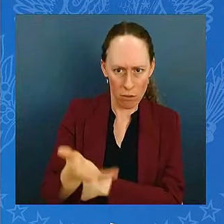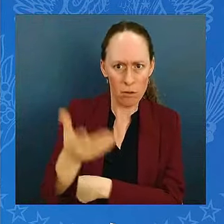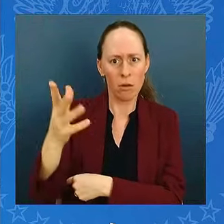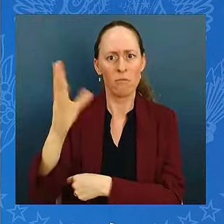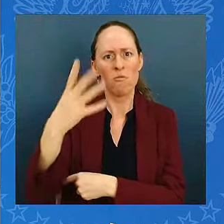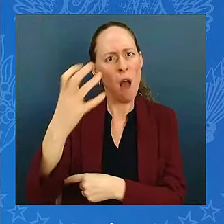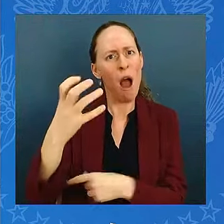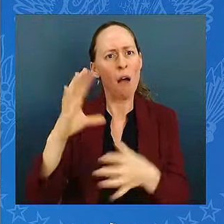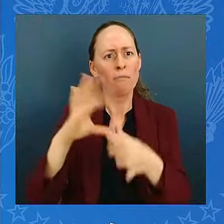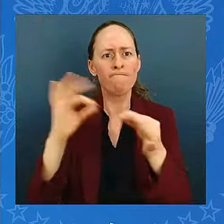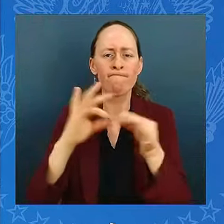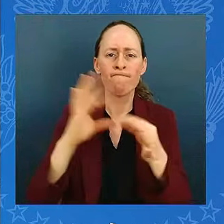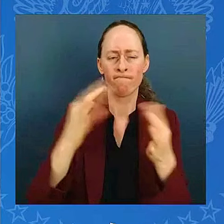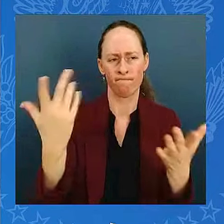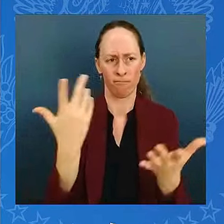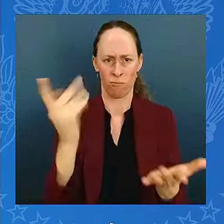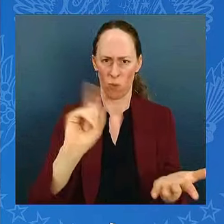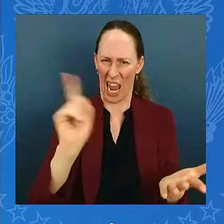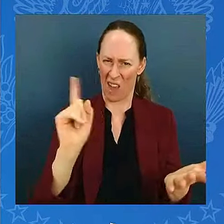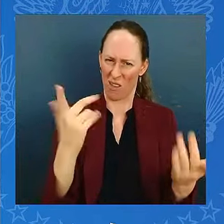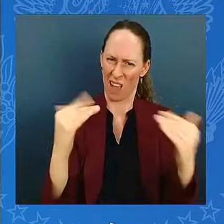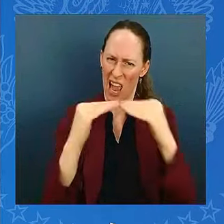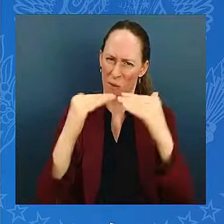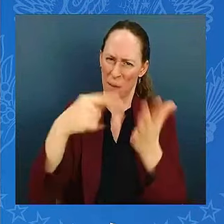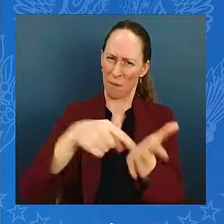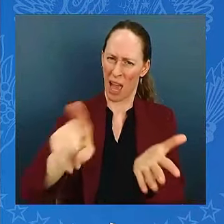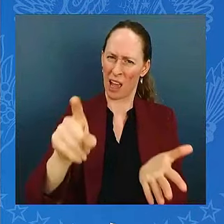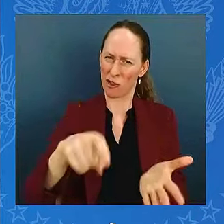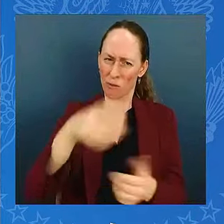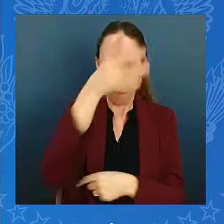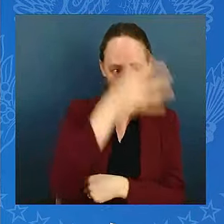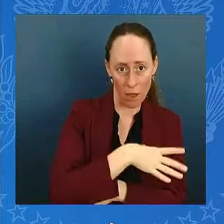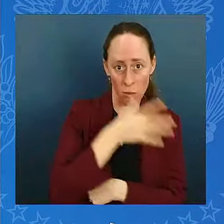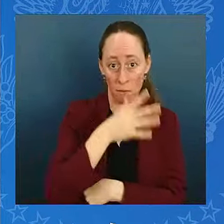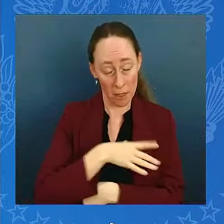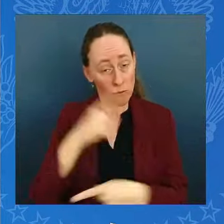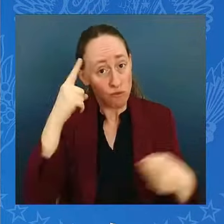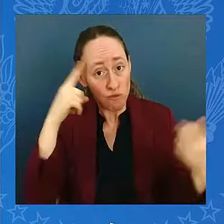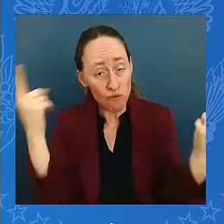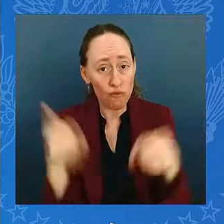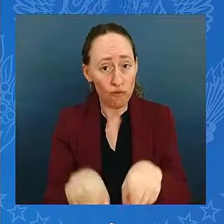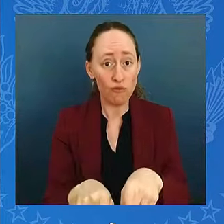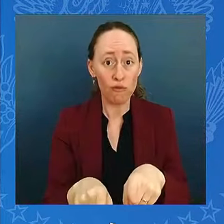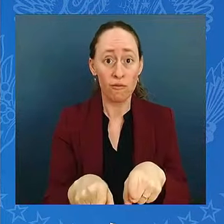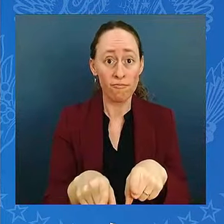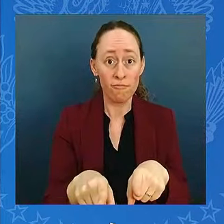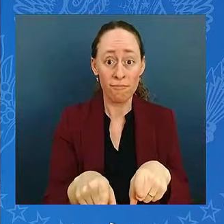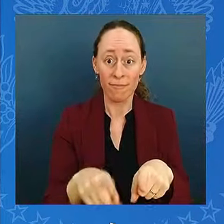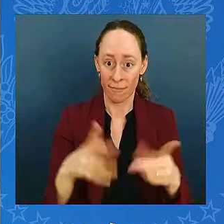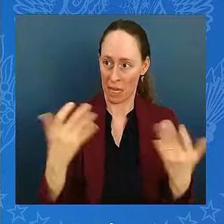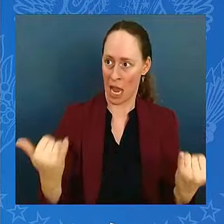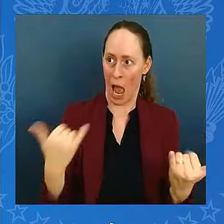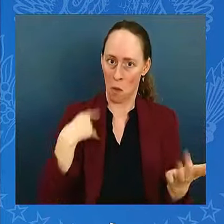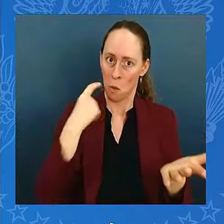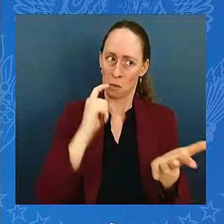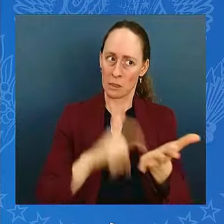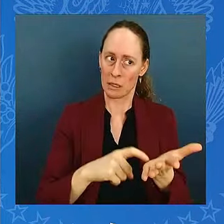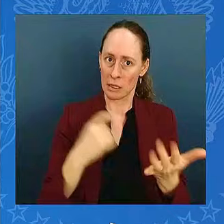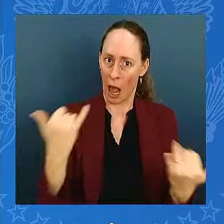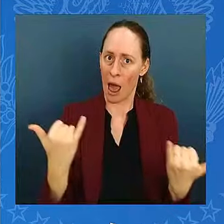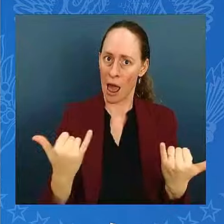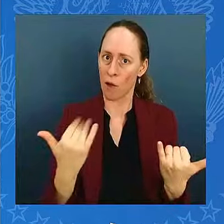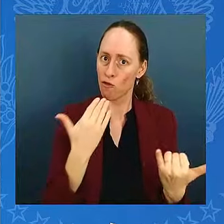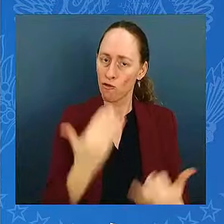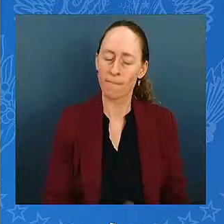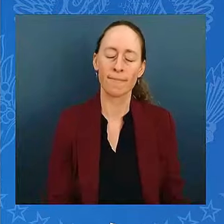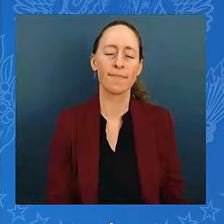fact, it's going to get unequal. You're going to be paid a hell of a lot more, I think. But let's be clear, and I mean it sincerely. I was raised by